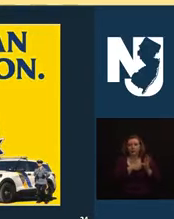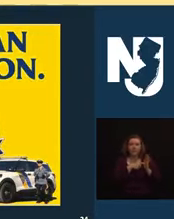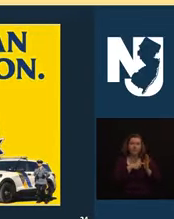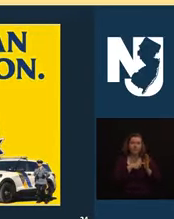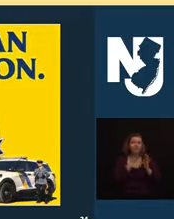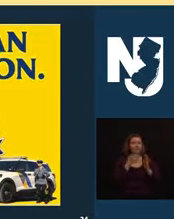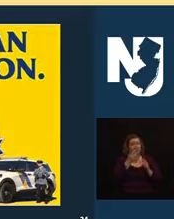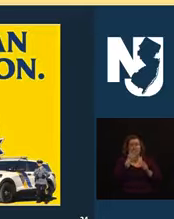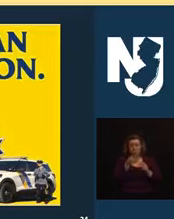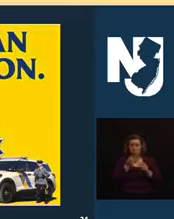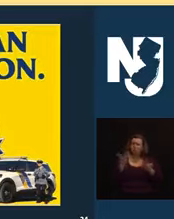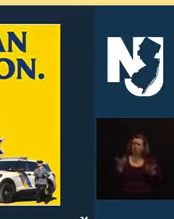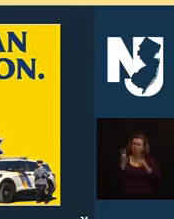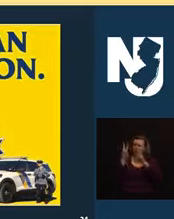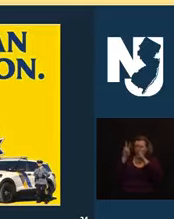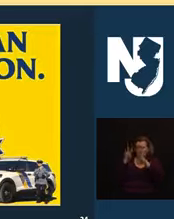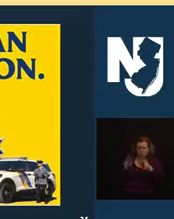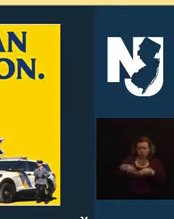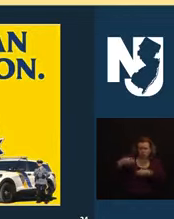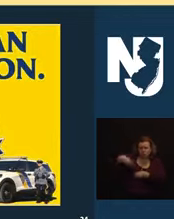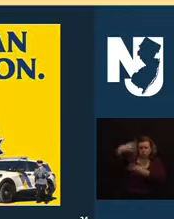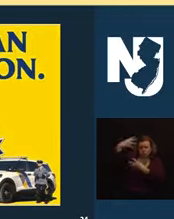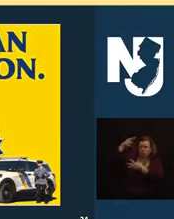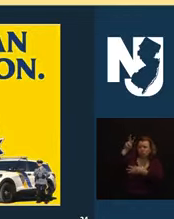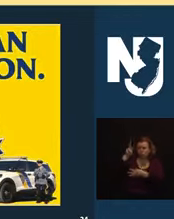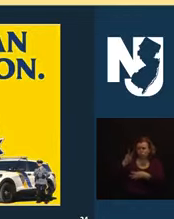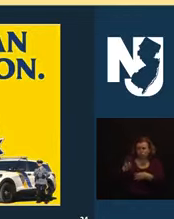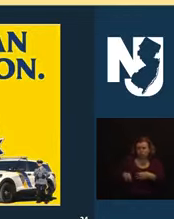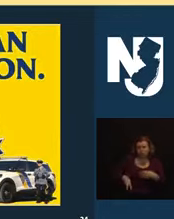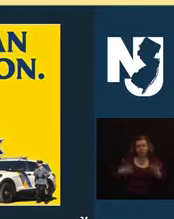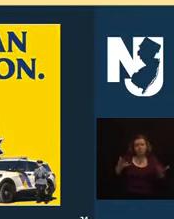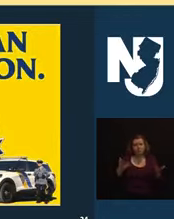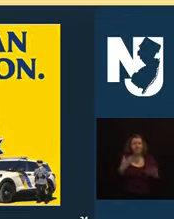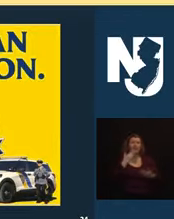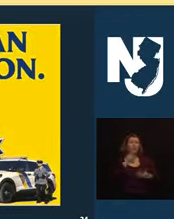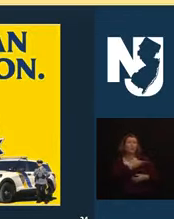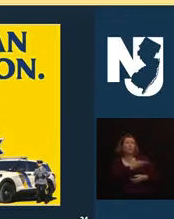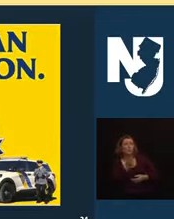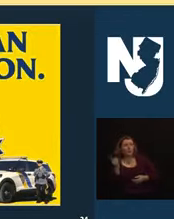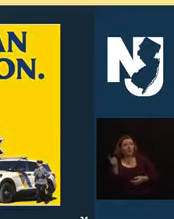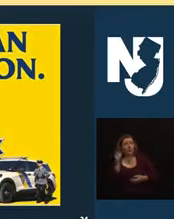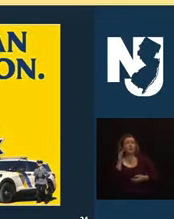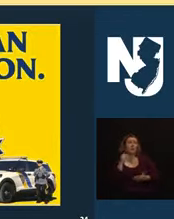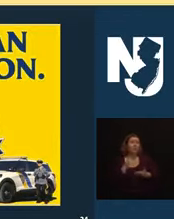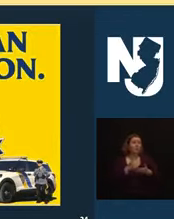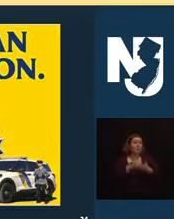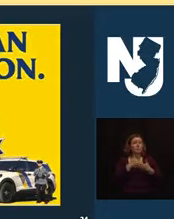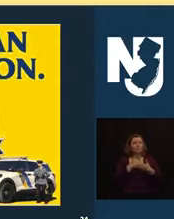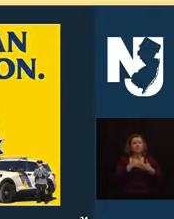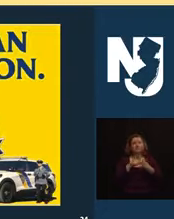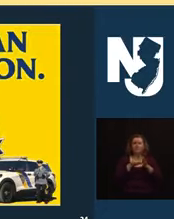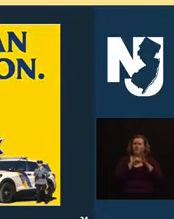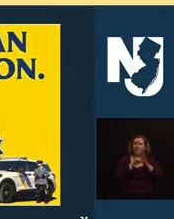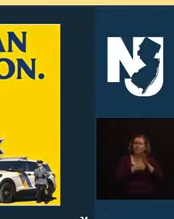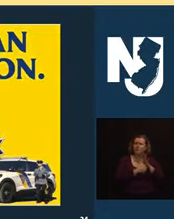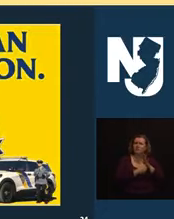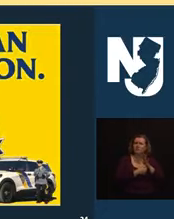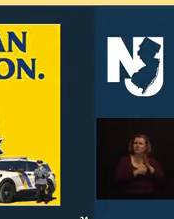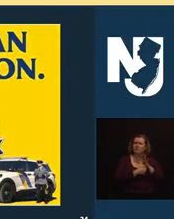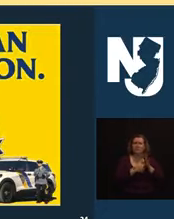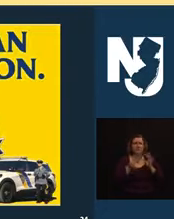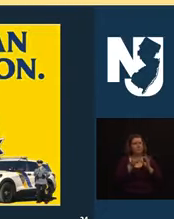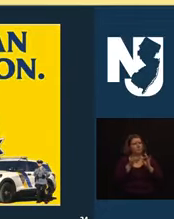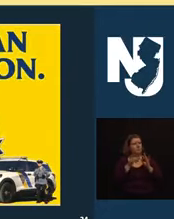being a Jersey Trooper would need. And I do appreciate everybody here. If you could help us amplify that message too, and